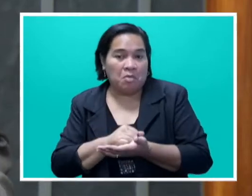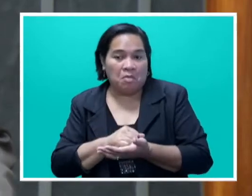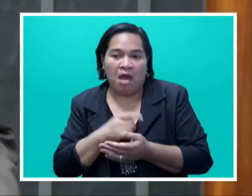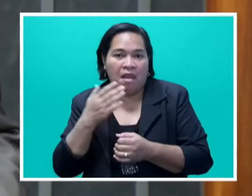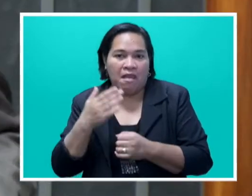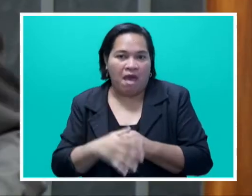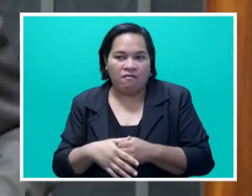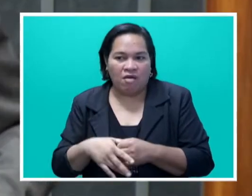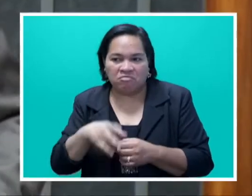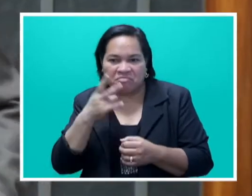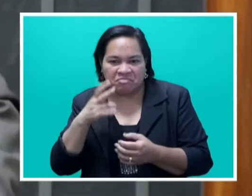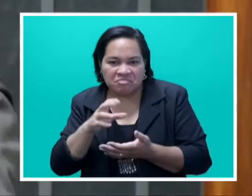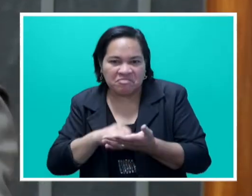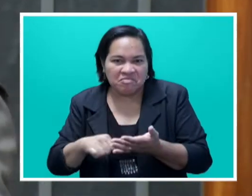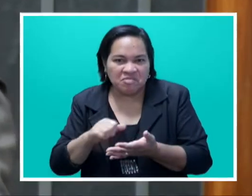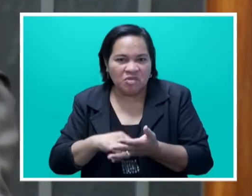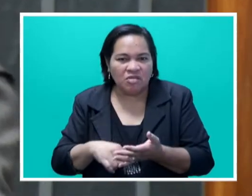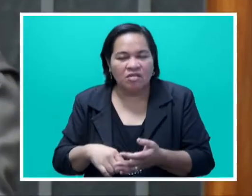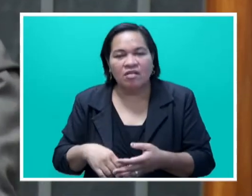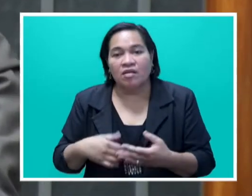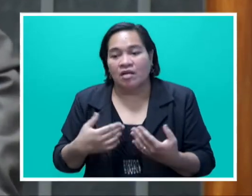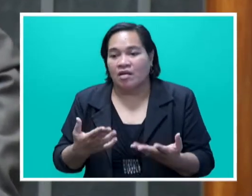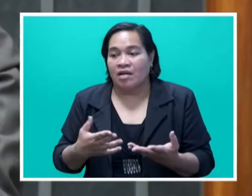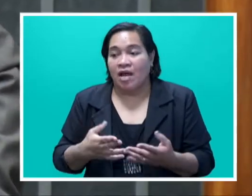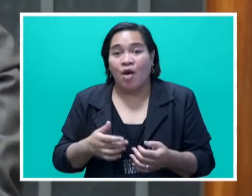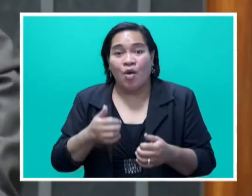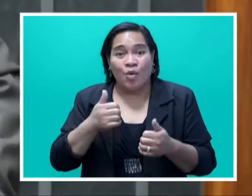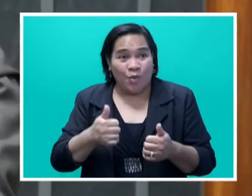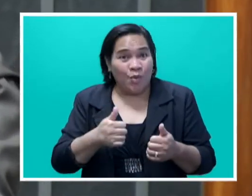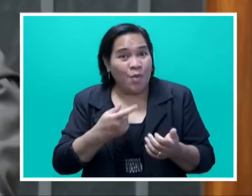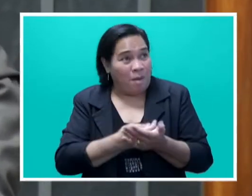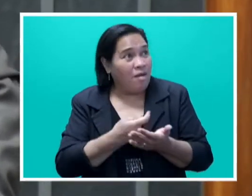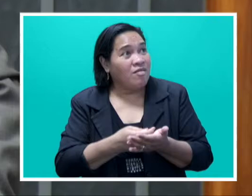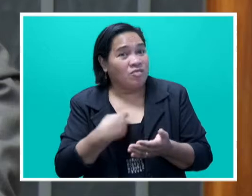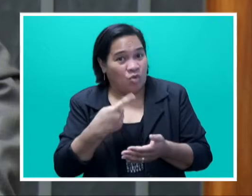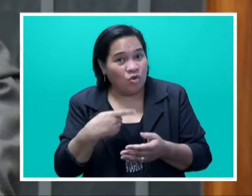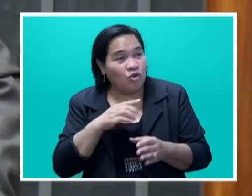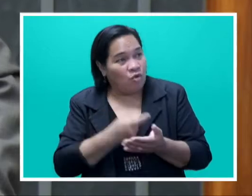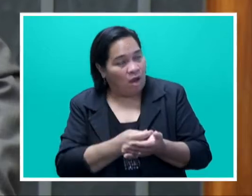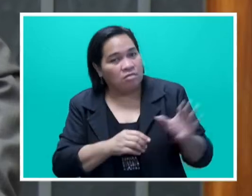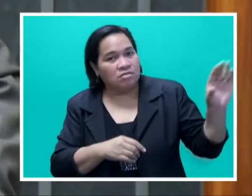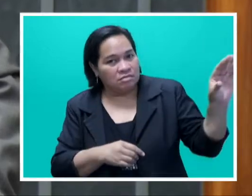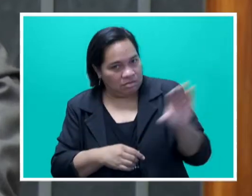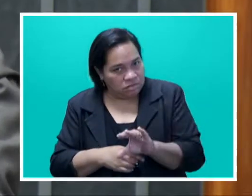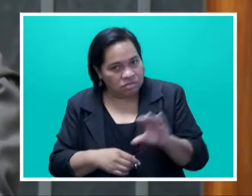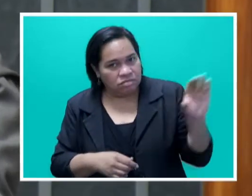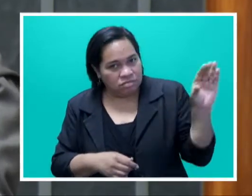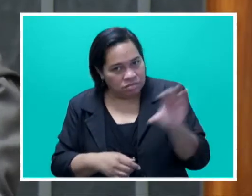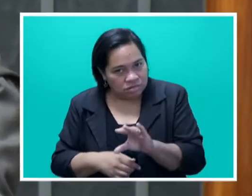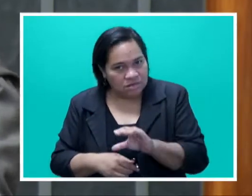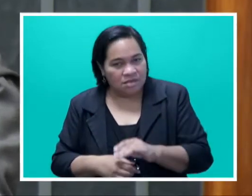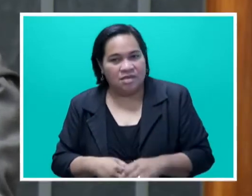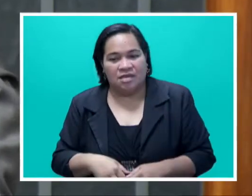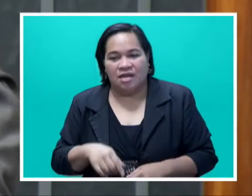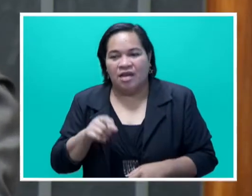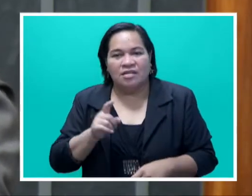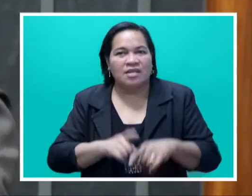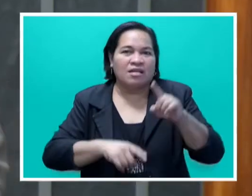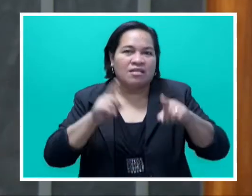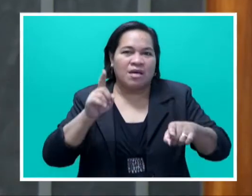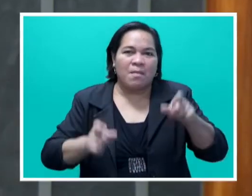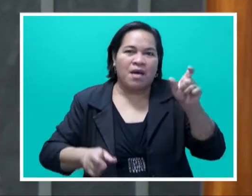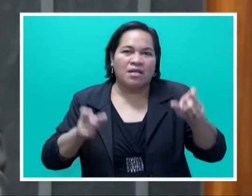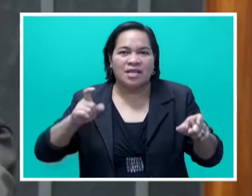given. It is earned, and the funding and continued assistance from the donor agencies and bilateral partner